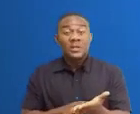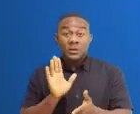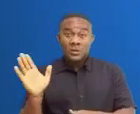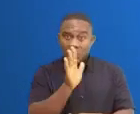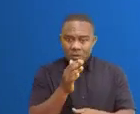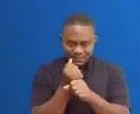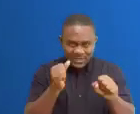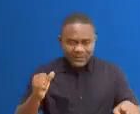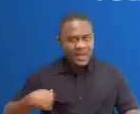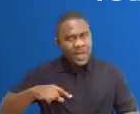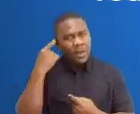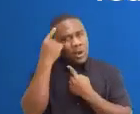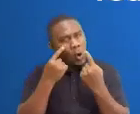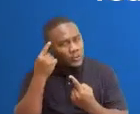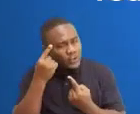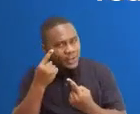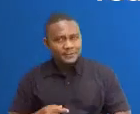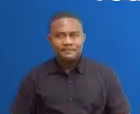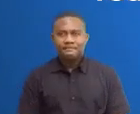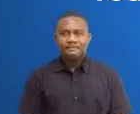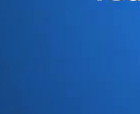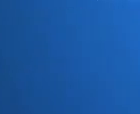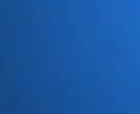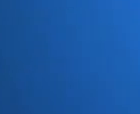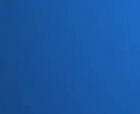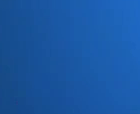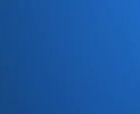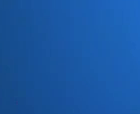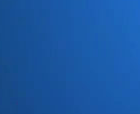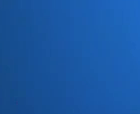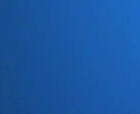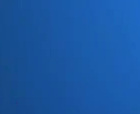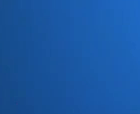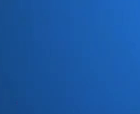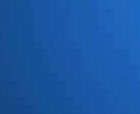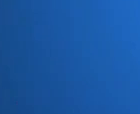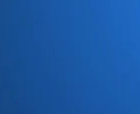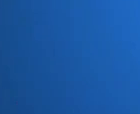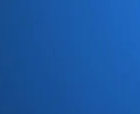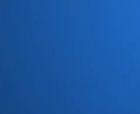Registration of Voters 2020. Your safety is our concern. Voters Register.